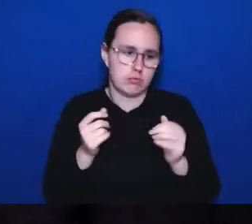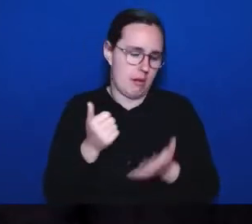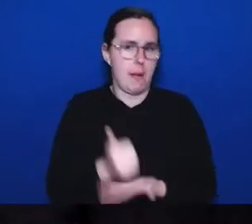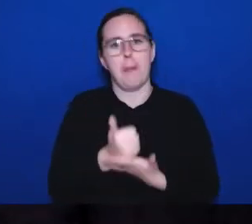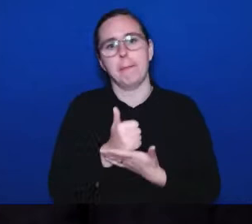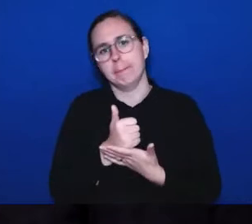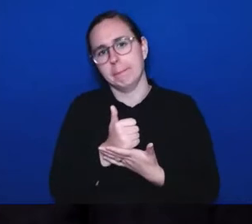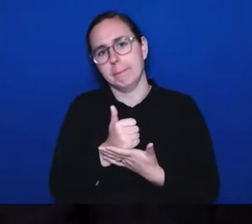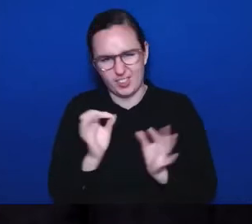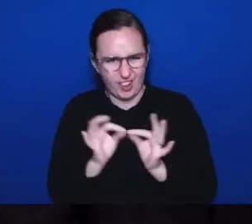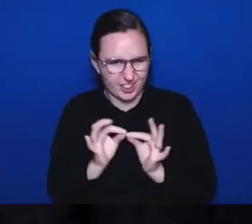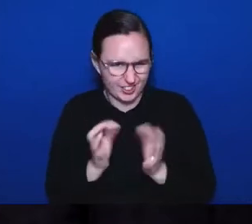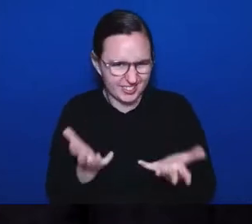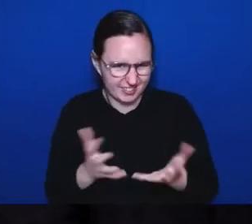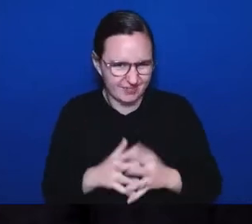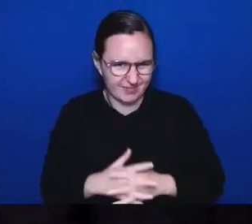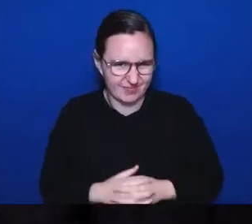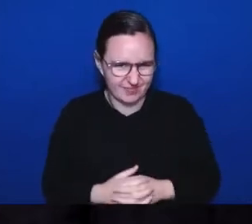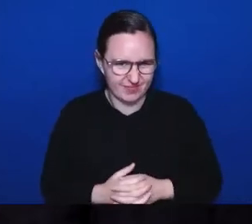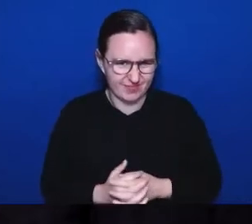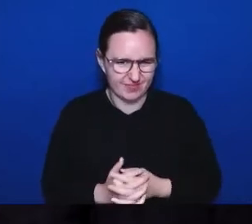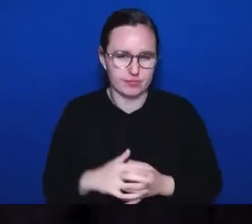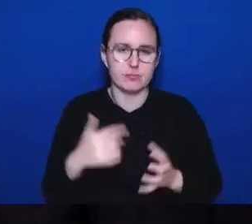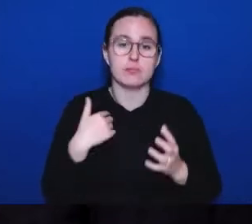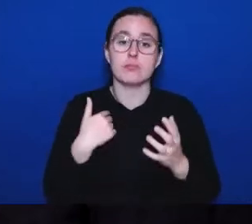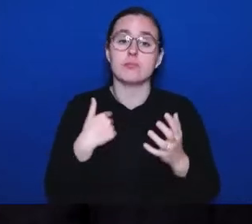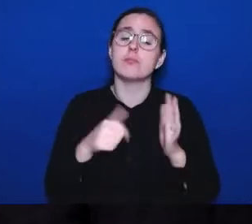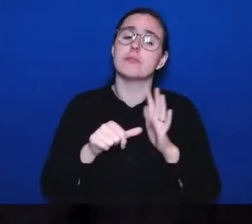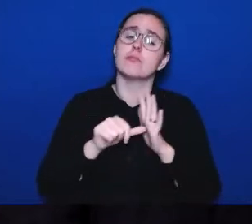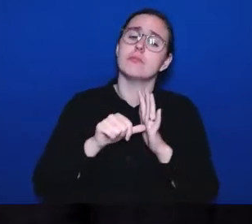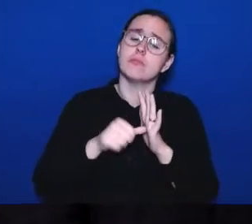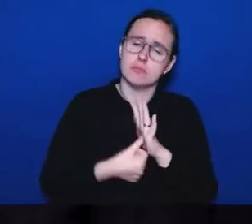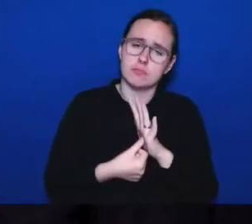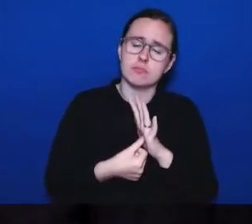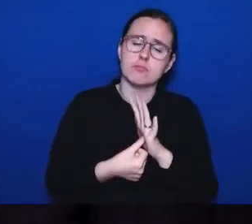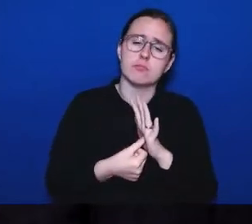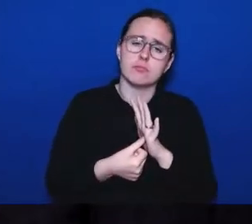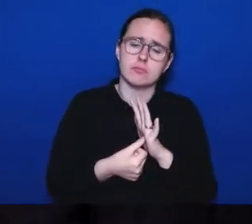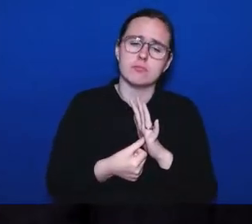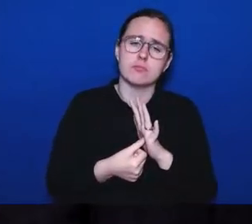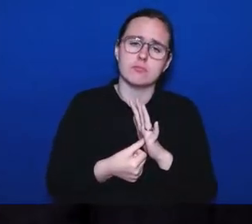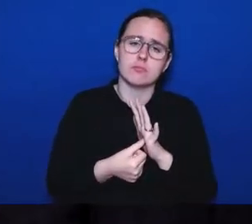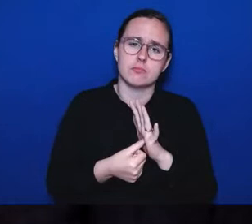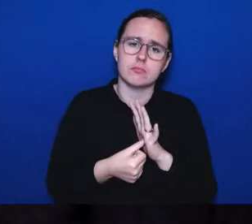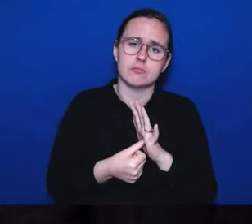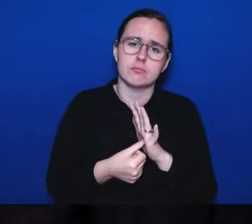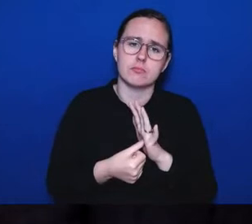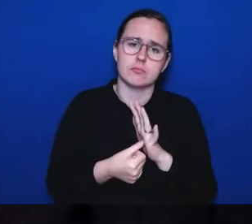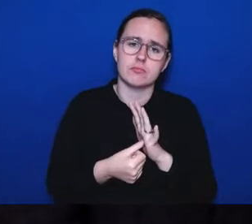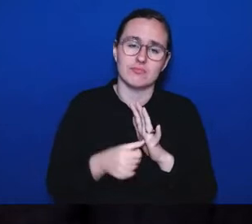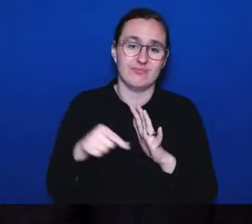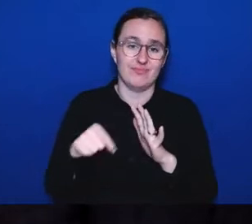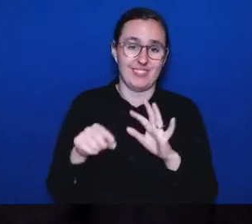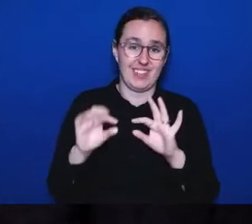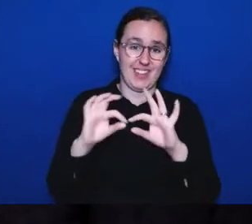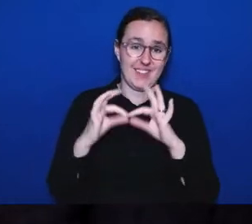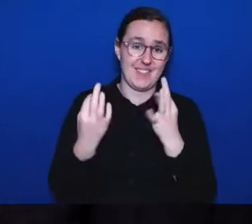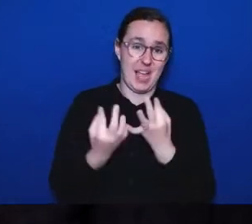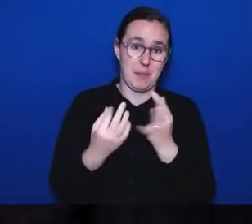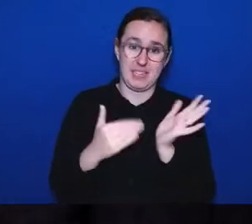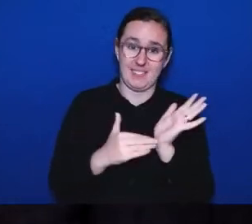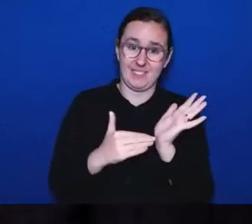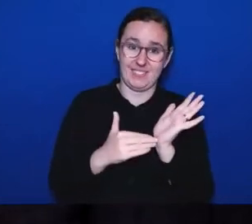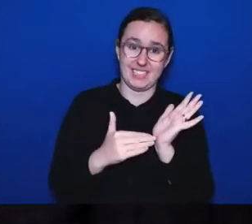reiterate today is that people that feel the value, family physicians have eroded the sense of